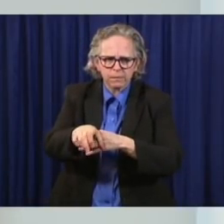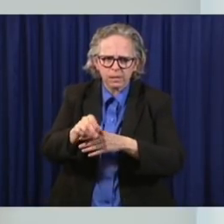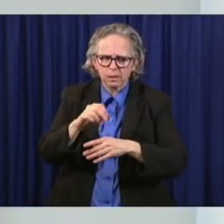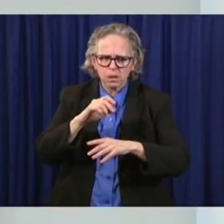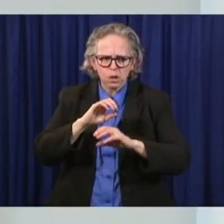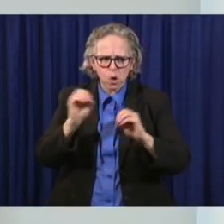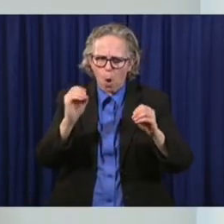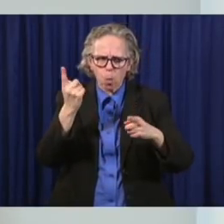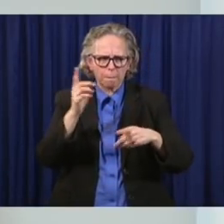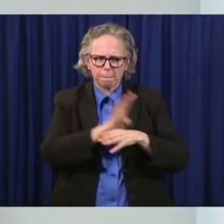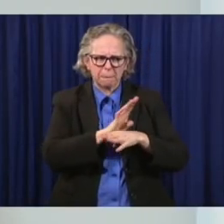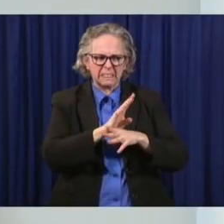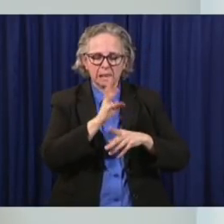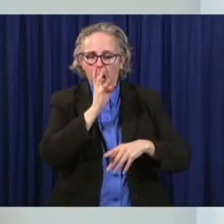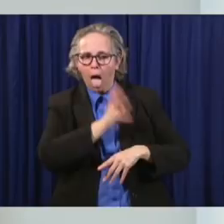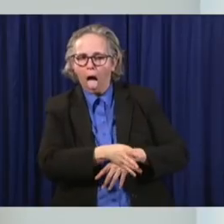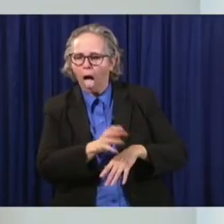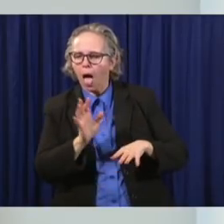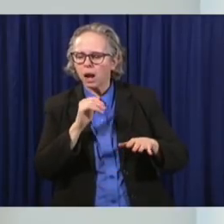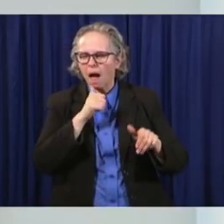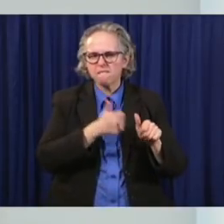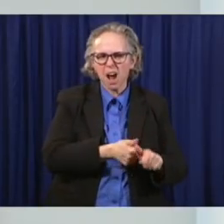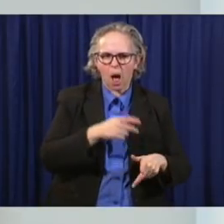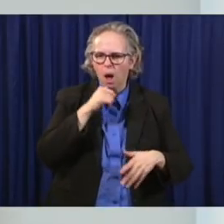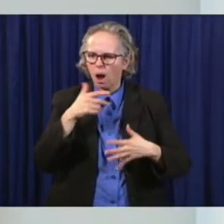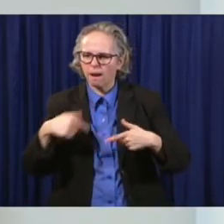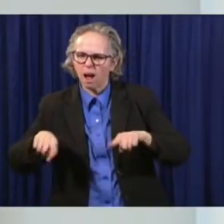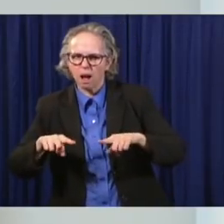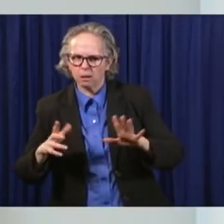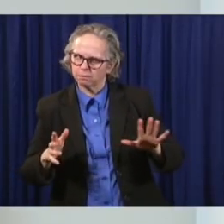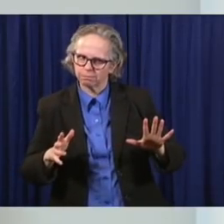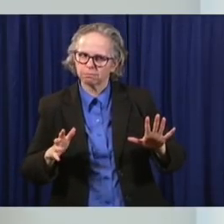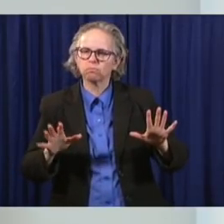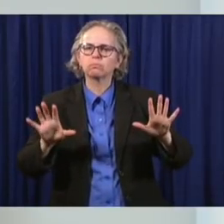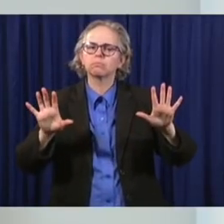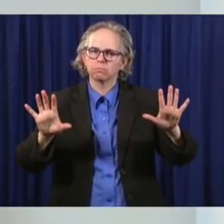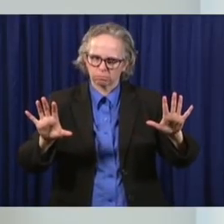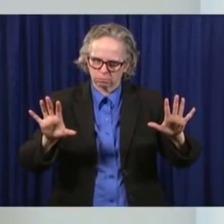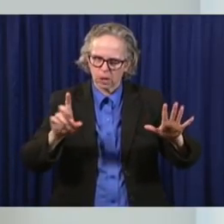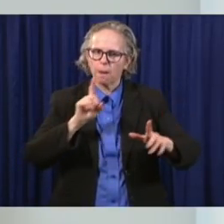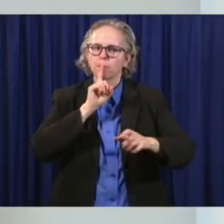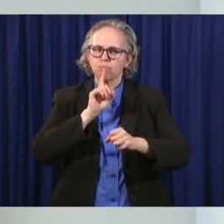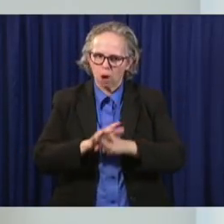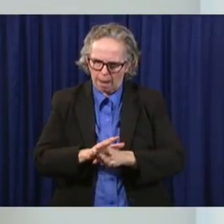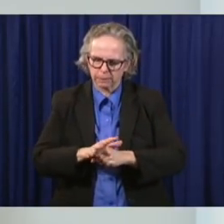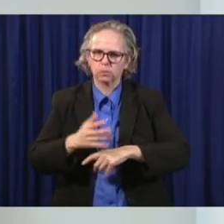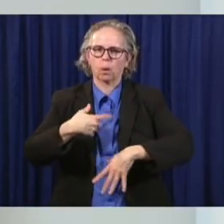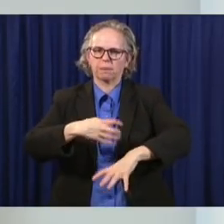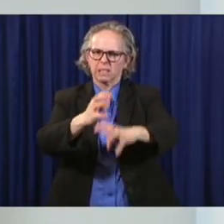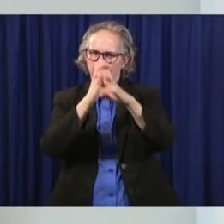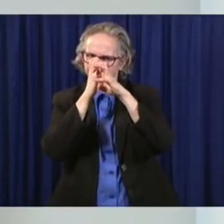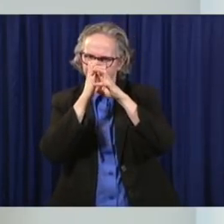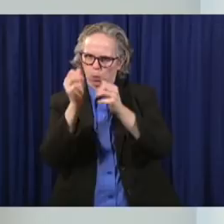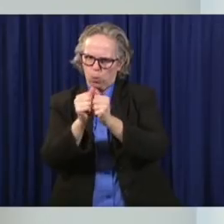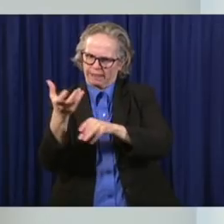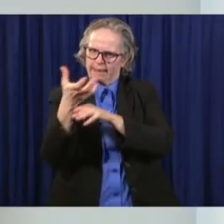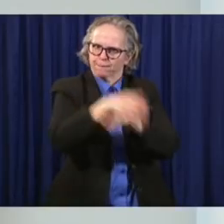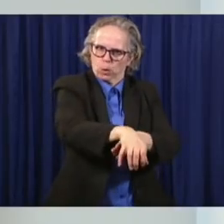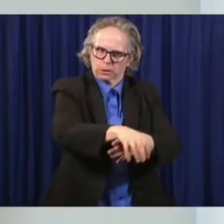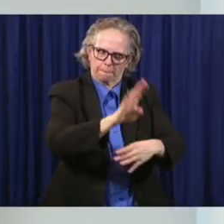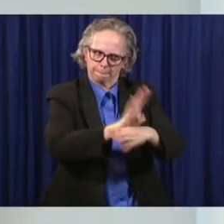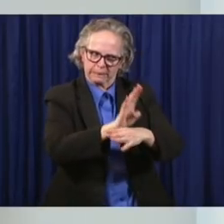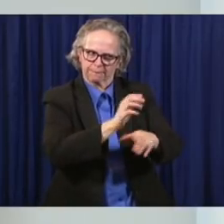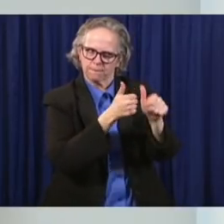it's their opinion as well. These things will be strictly enforced. And the